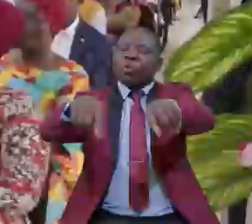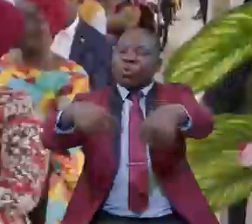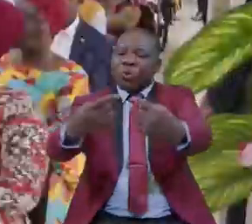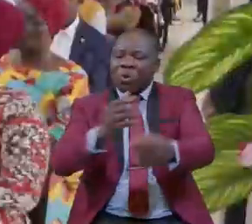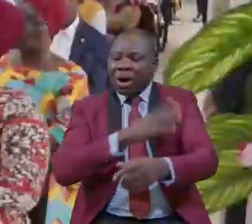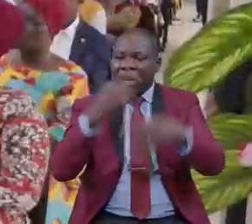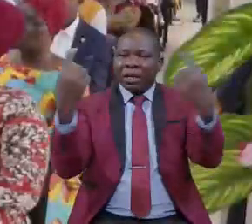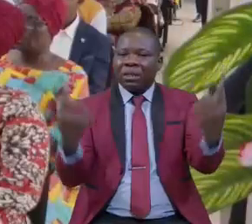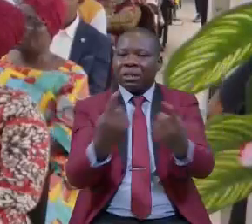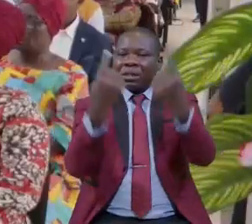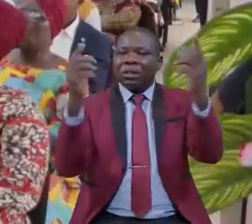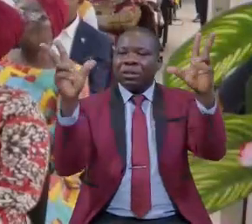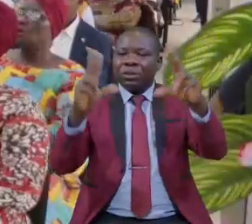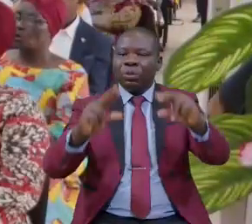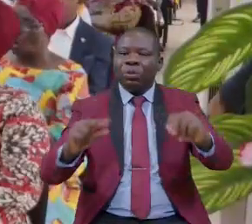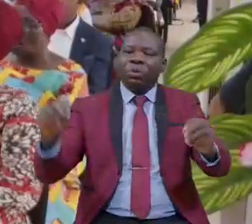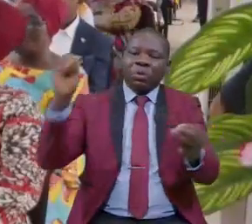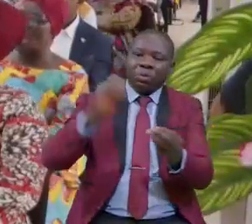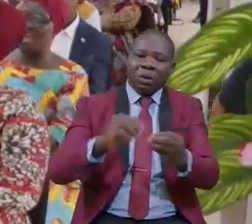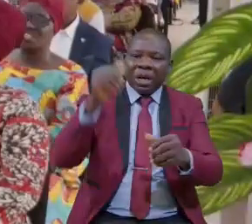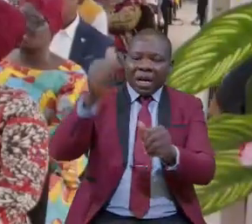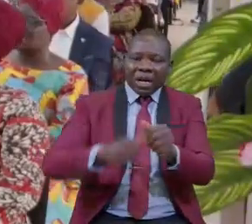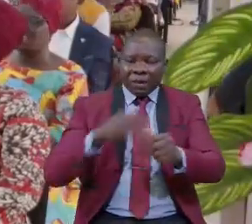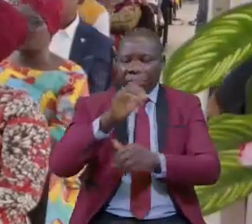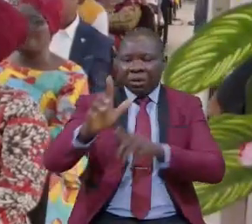Let everybody repeat that.